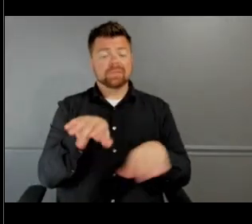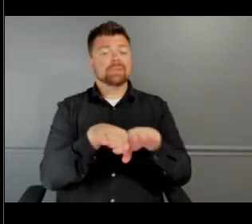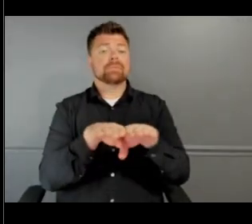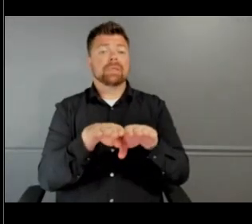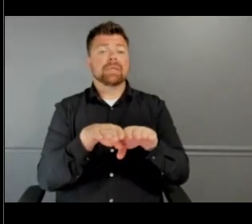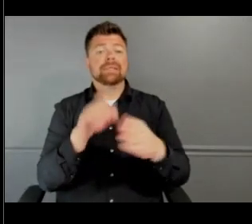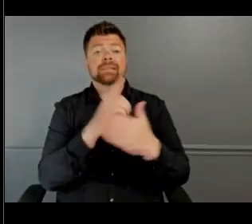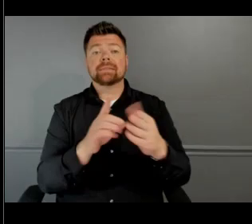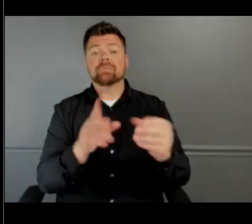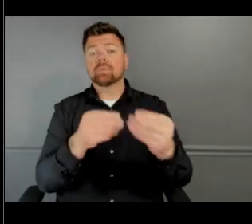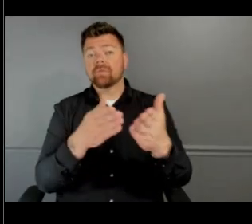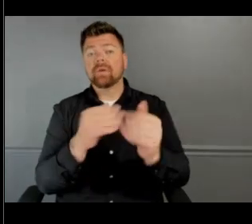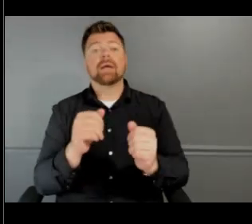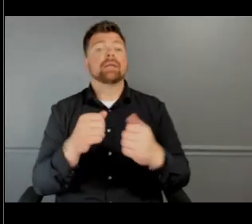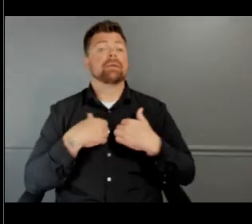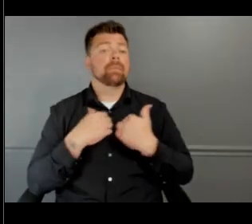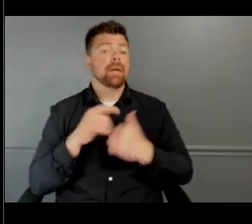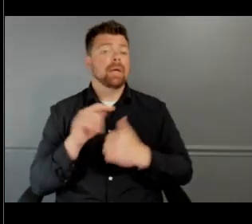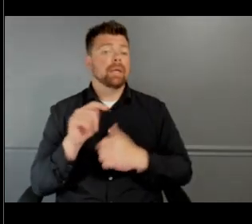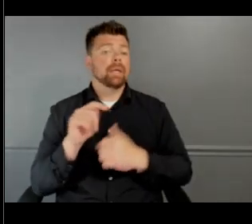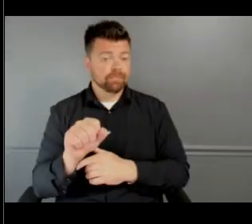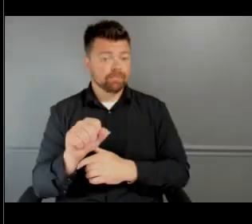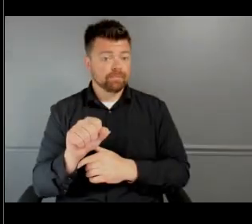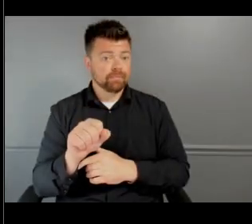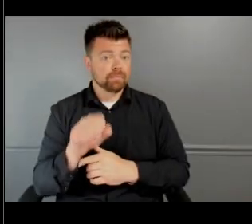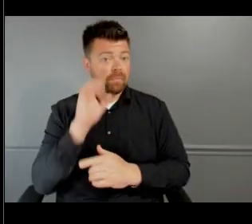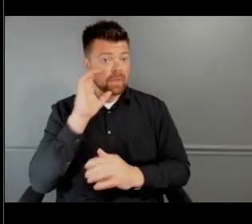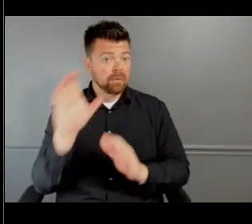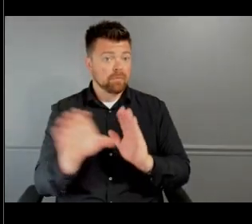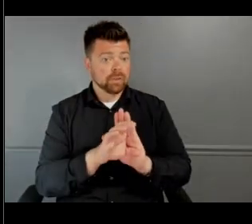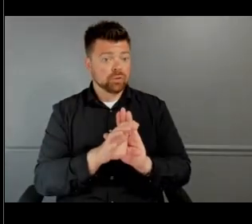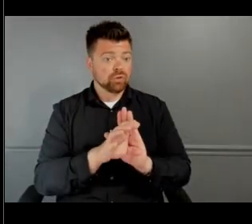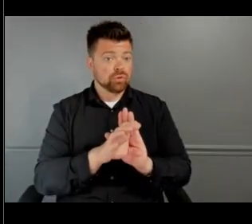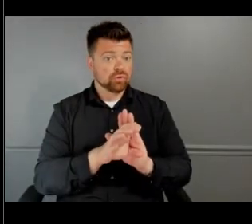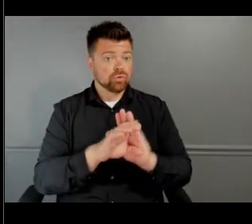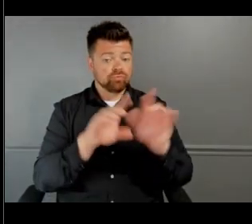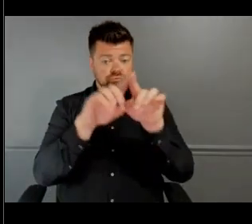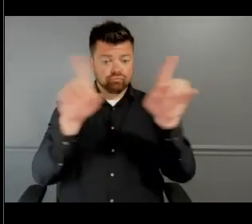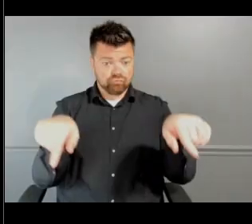at bathtubs. The diagrams on the screen